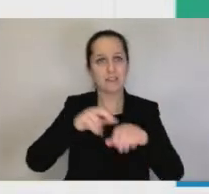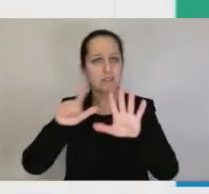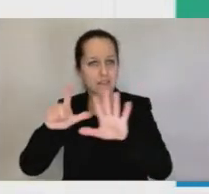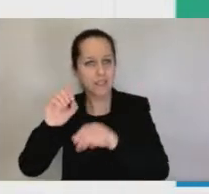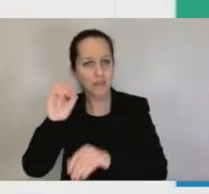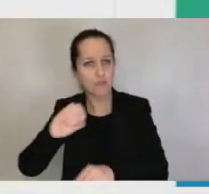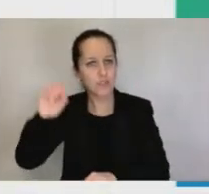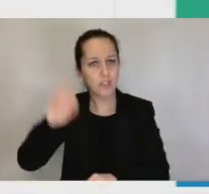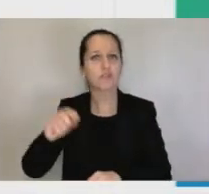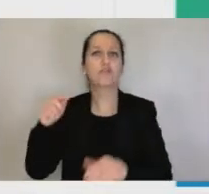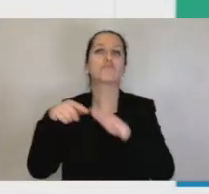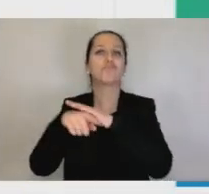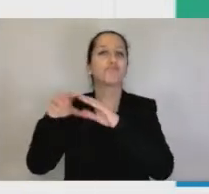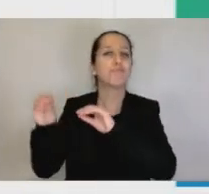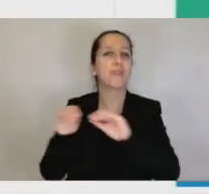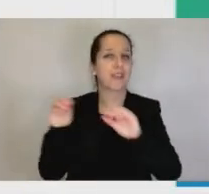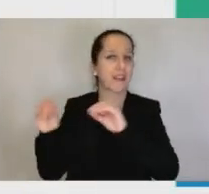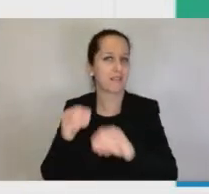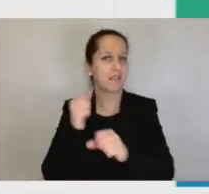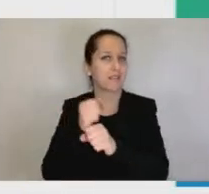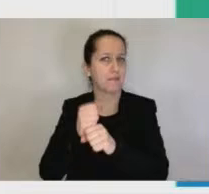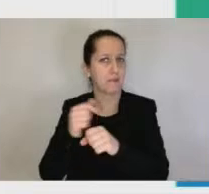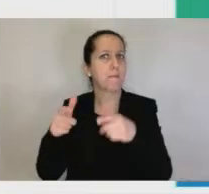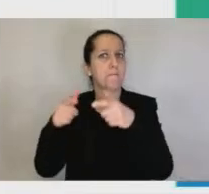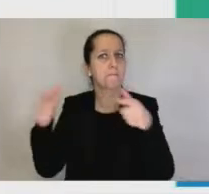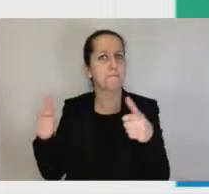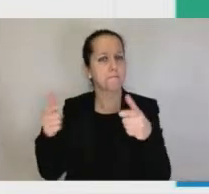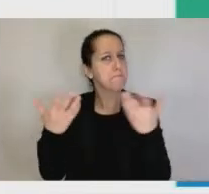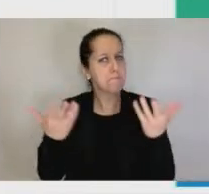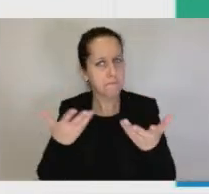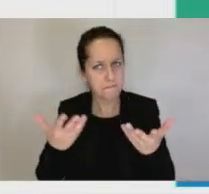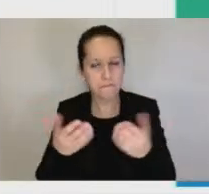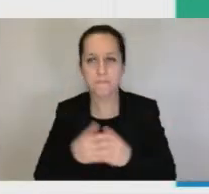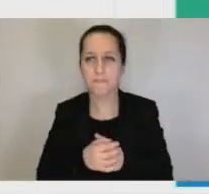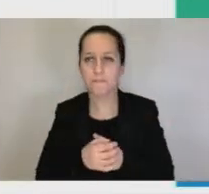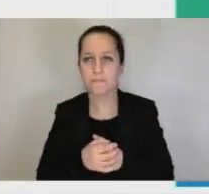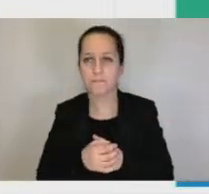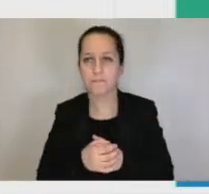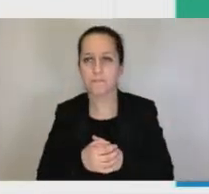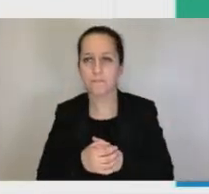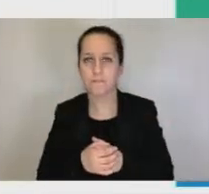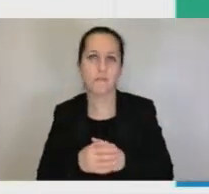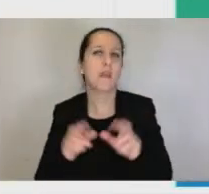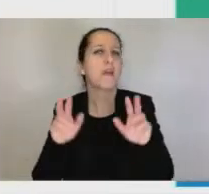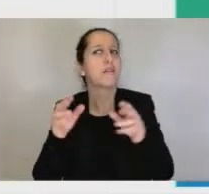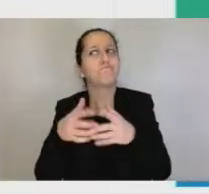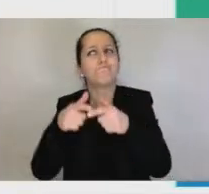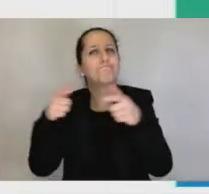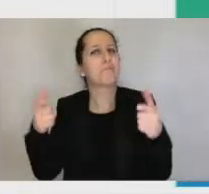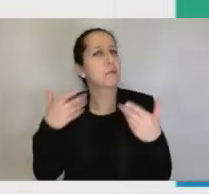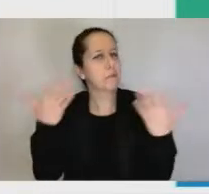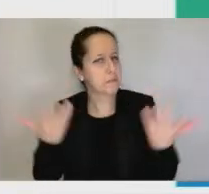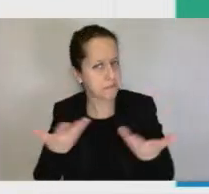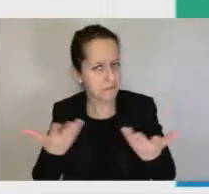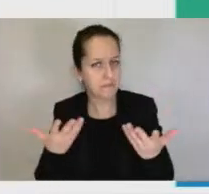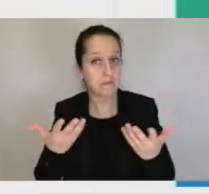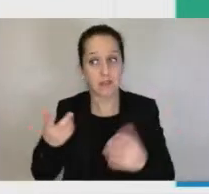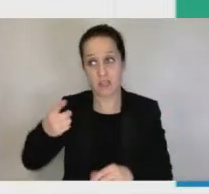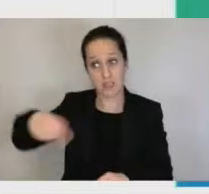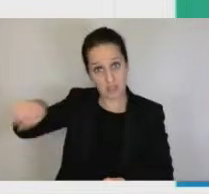for migrants. And the greater participation is the result of two things.